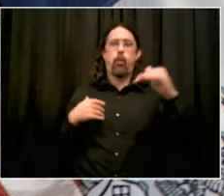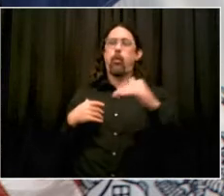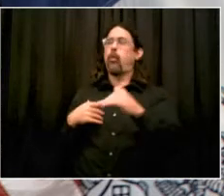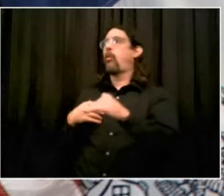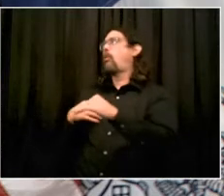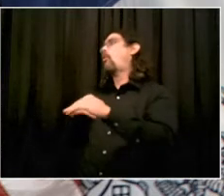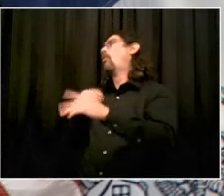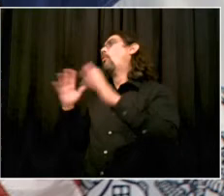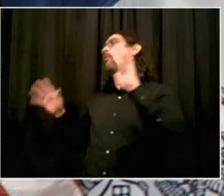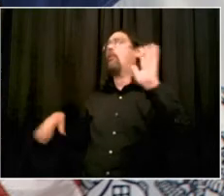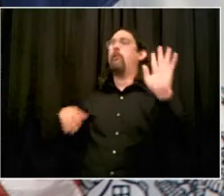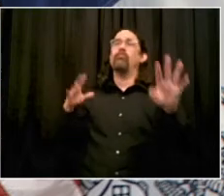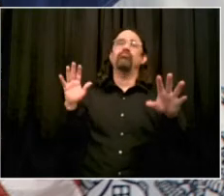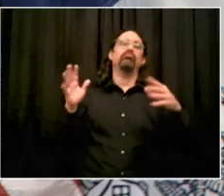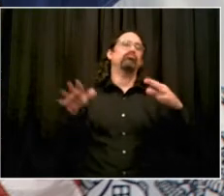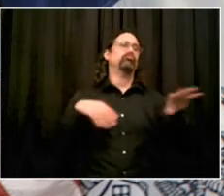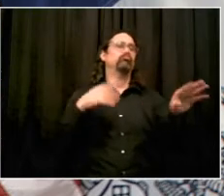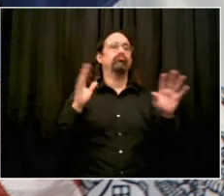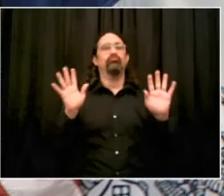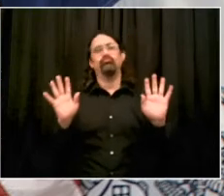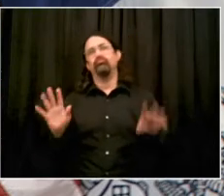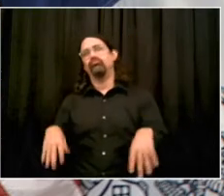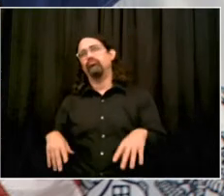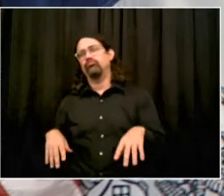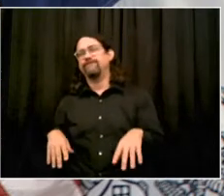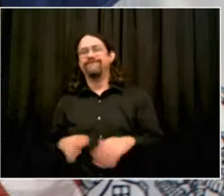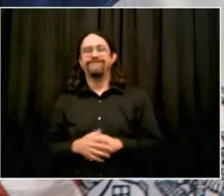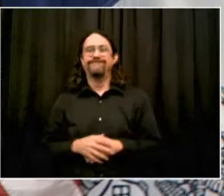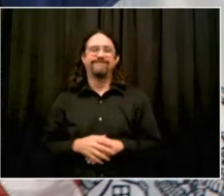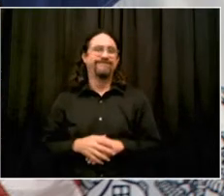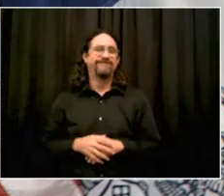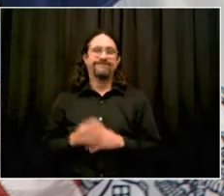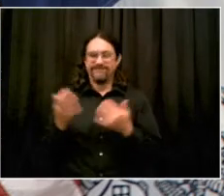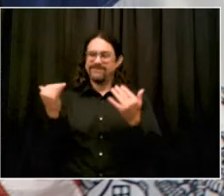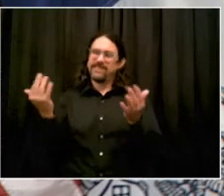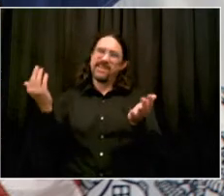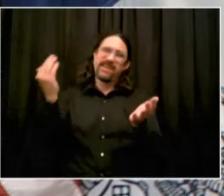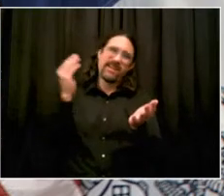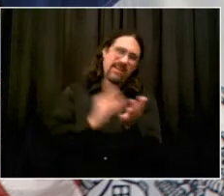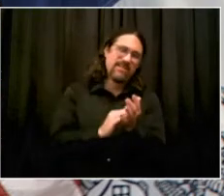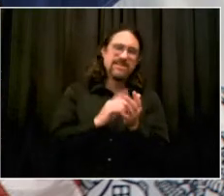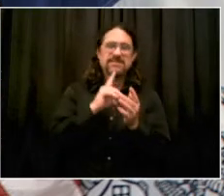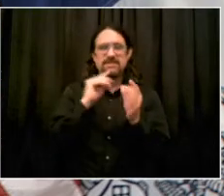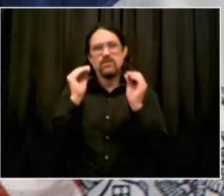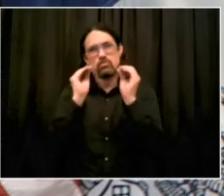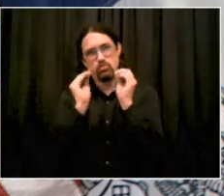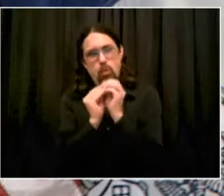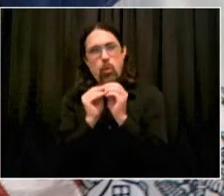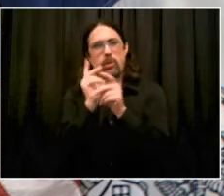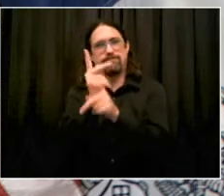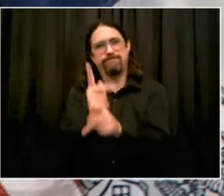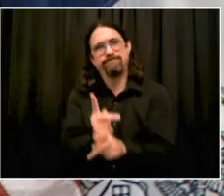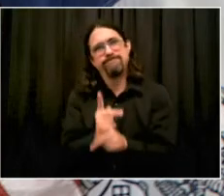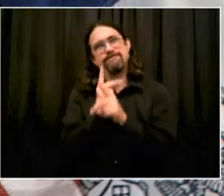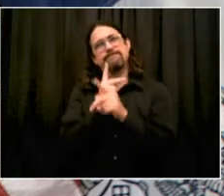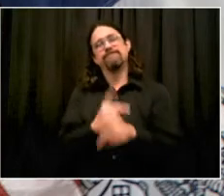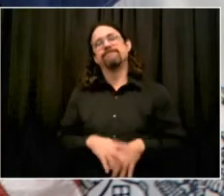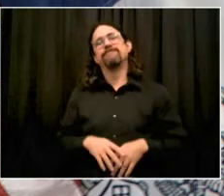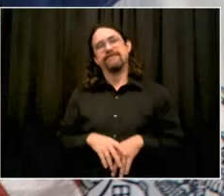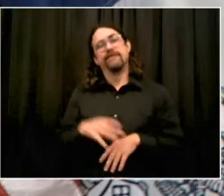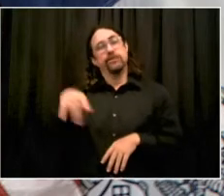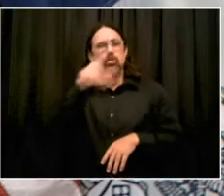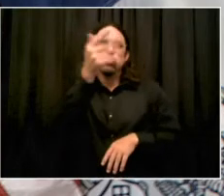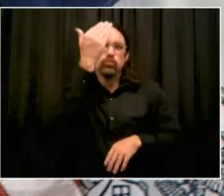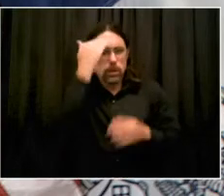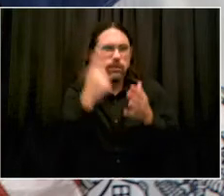now. We were dealing with a challenge in every zip code, not 9 zip codes, every zip code in March and April, and we fought it back. And